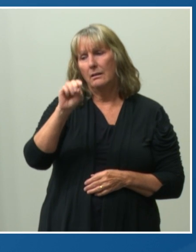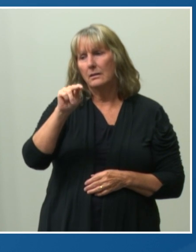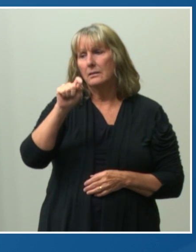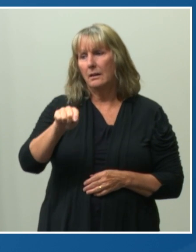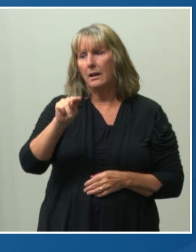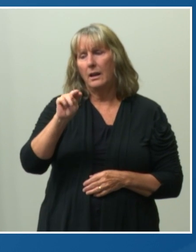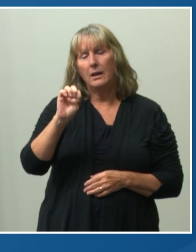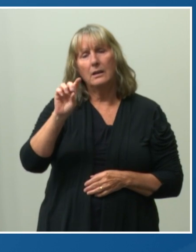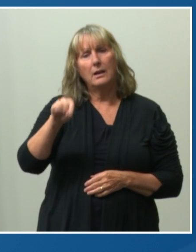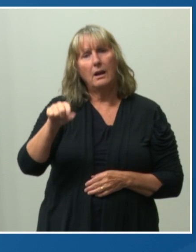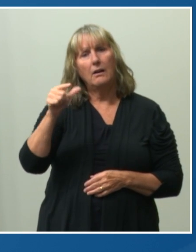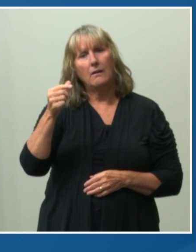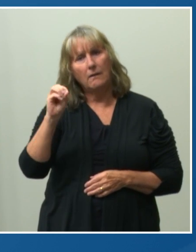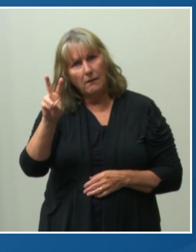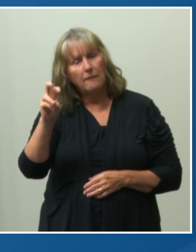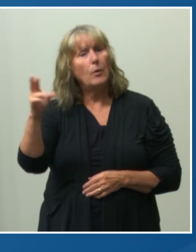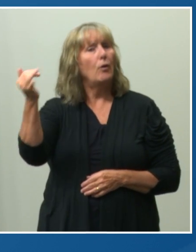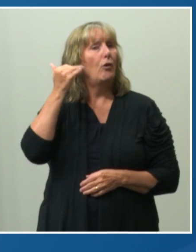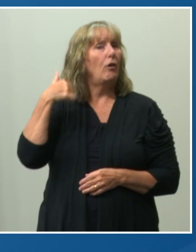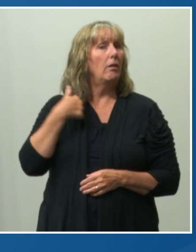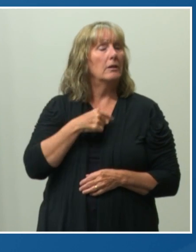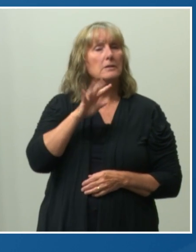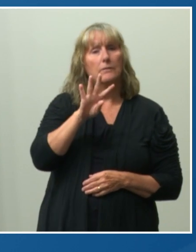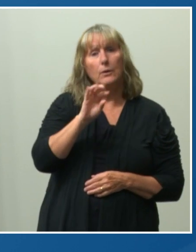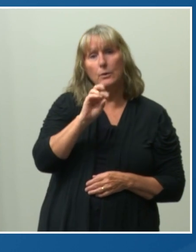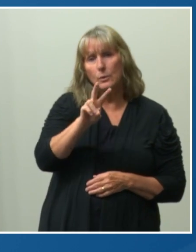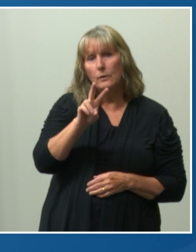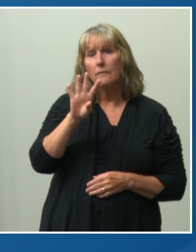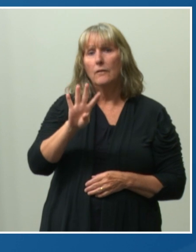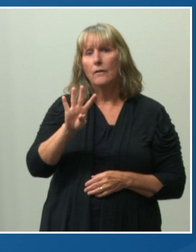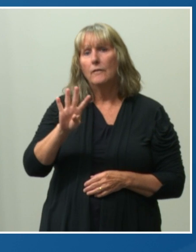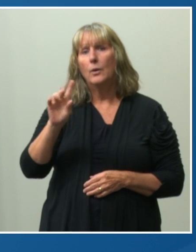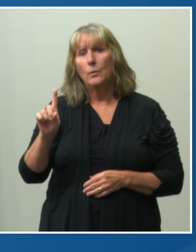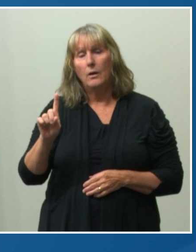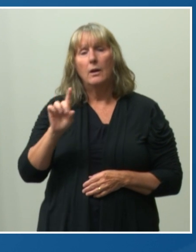covid19.lincoln.ne.gov or by calling us at